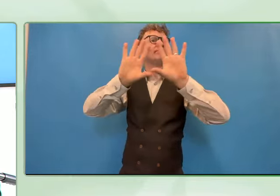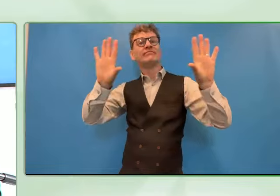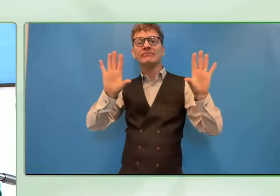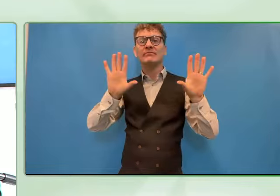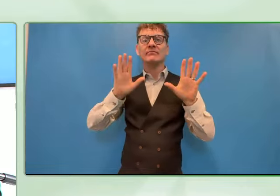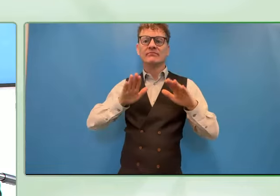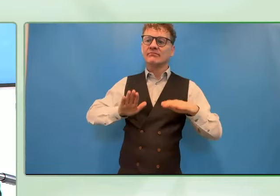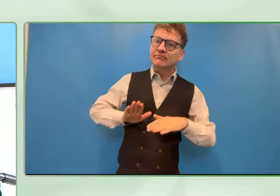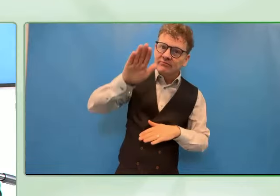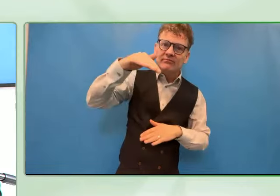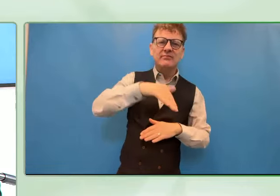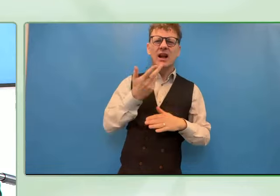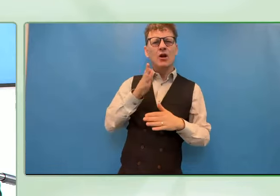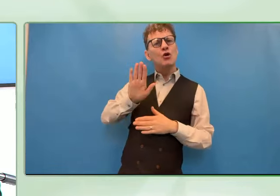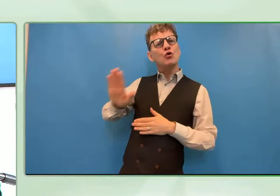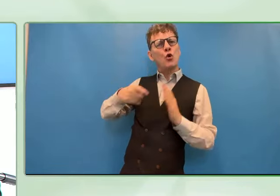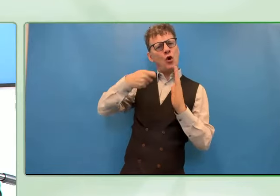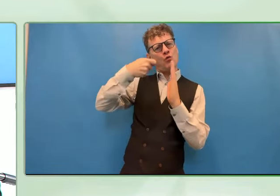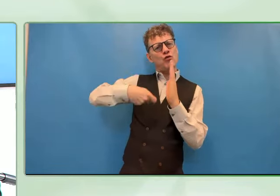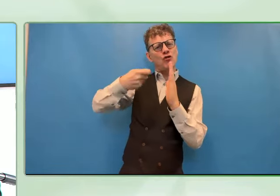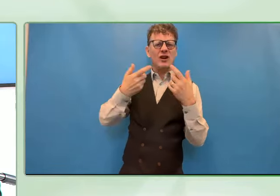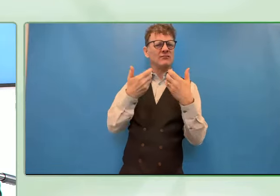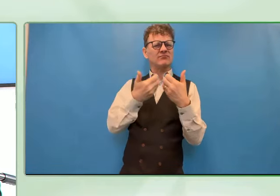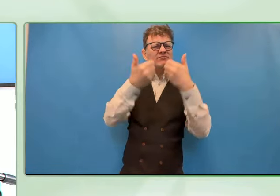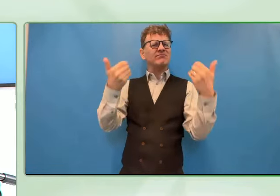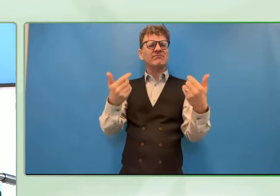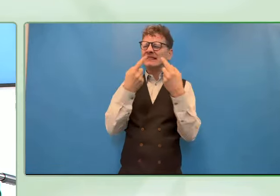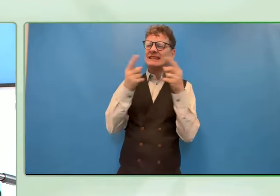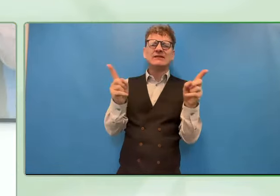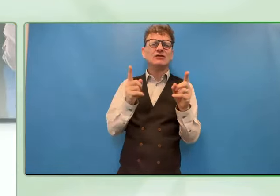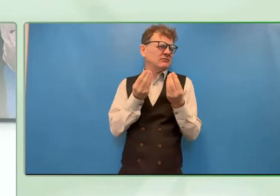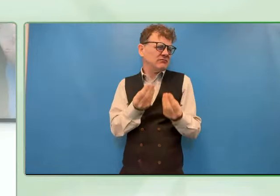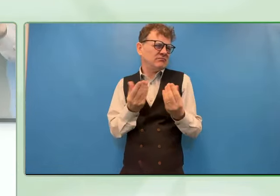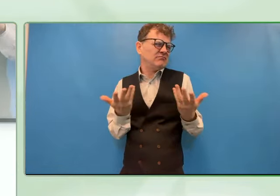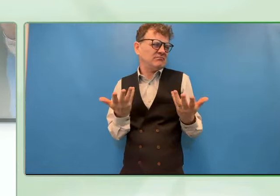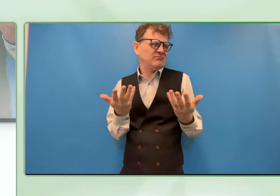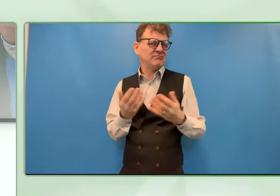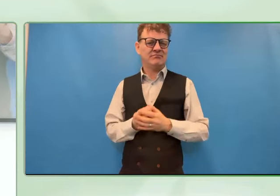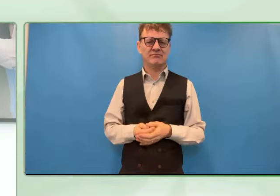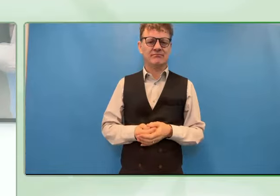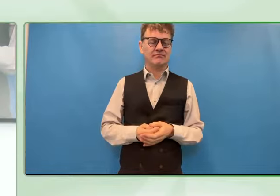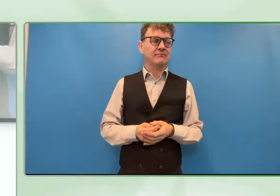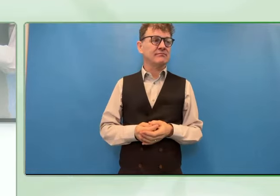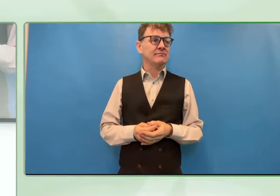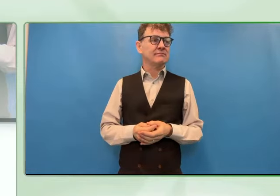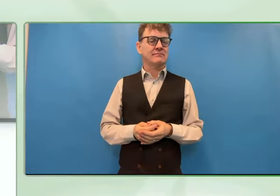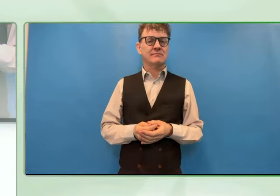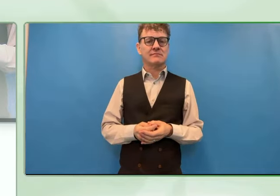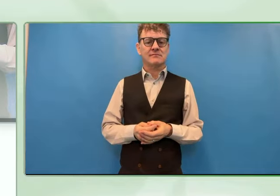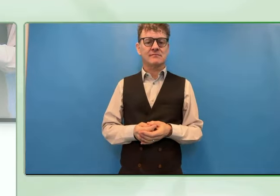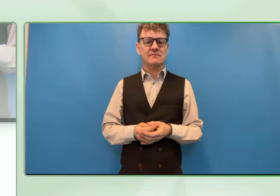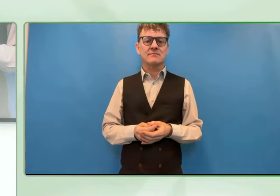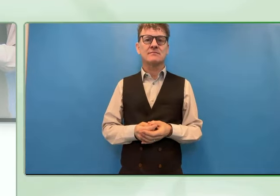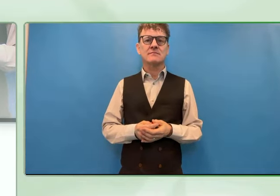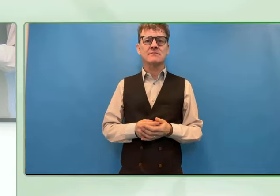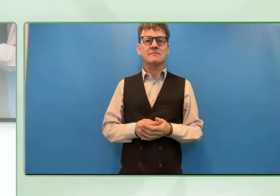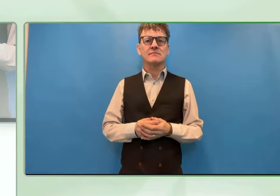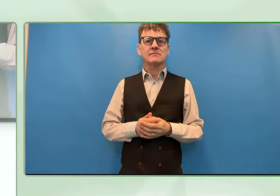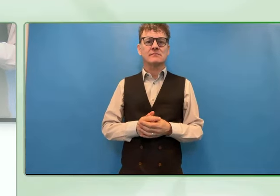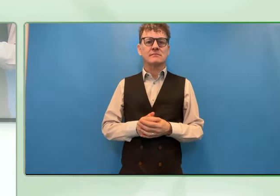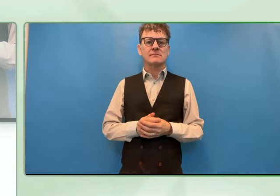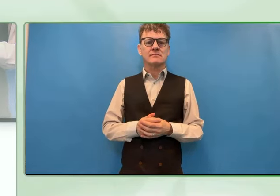apart, and what have you been kind of concretely doing lately? So what we are doing is